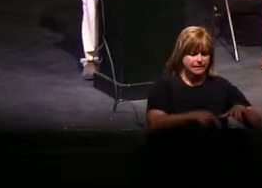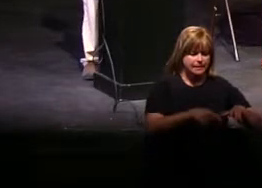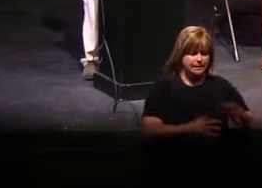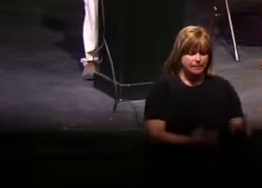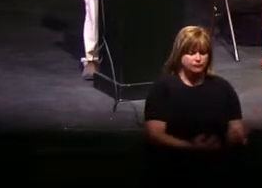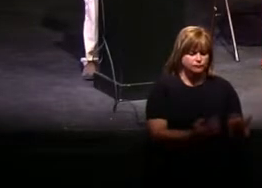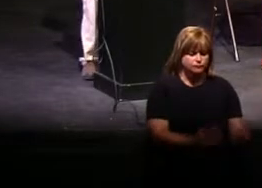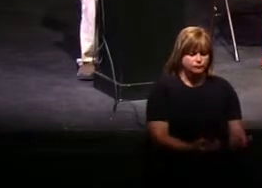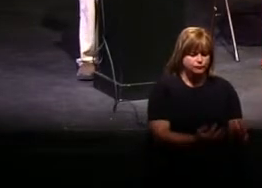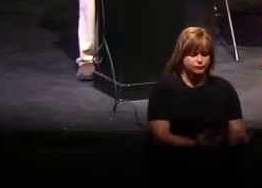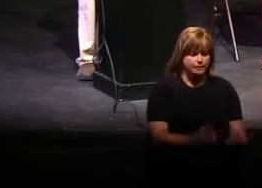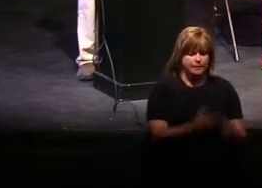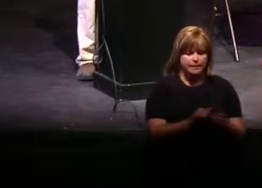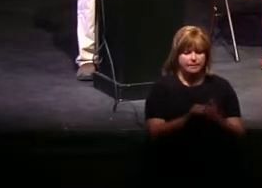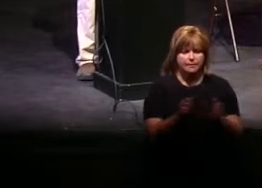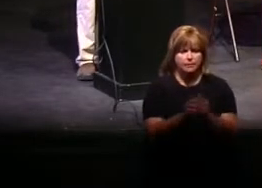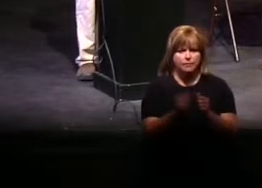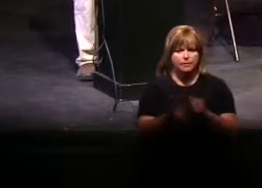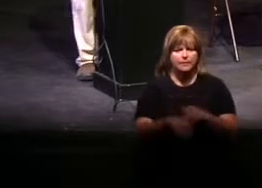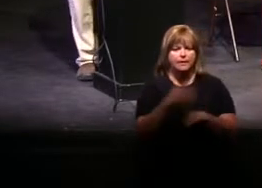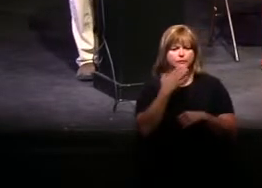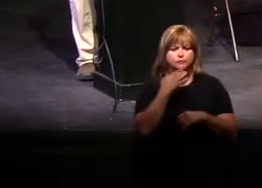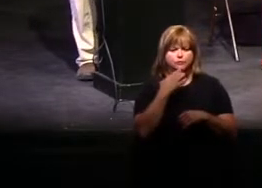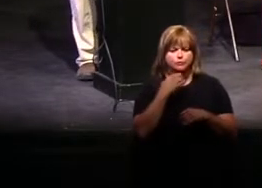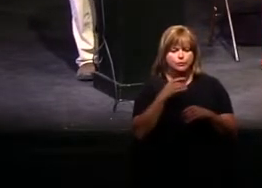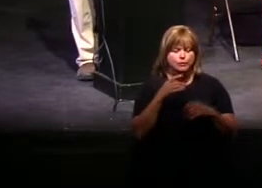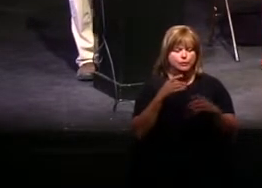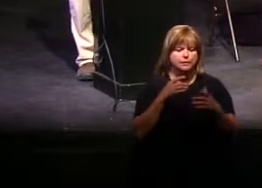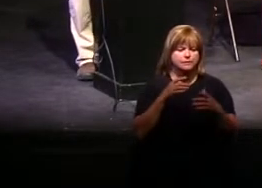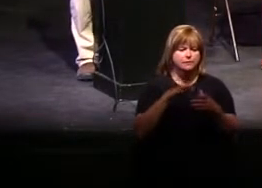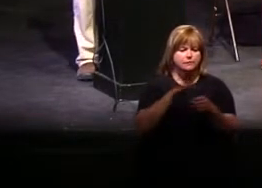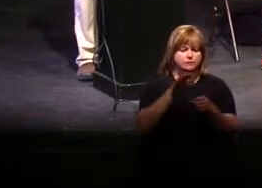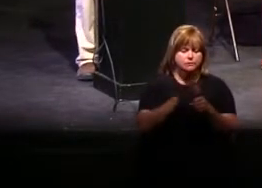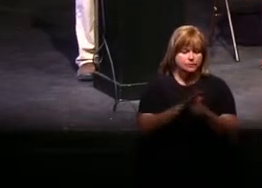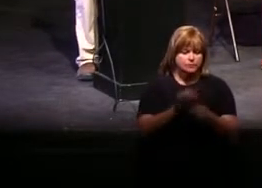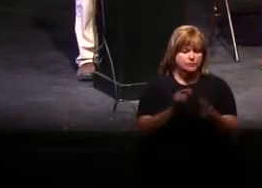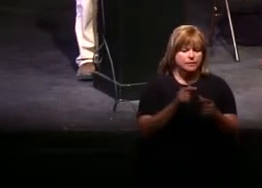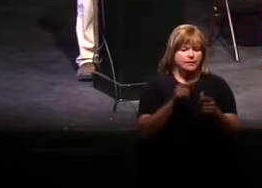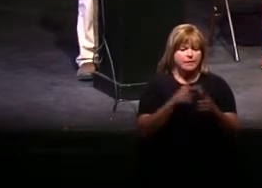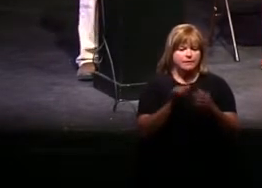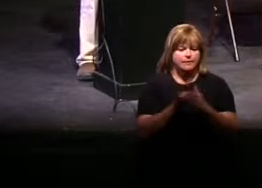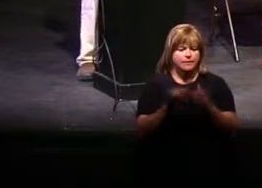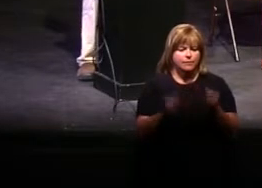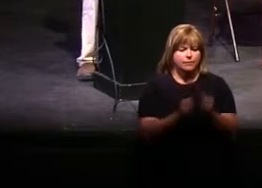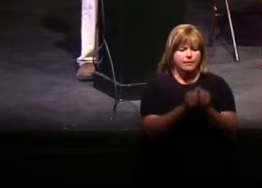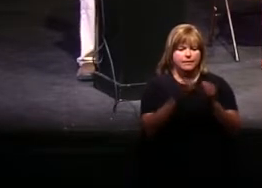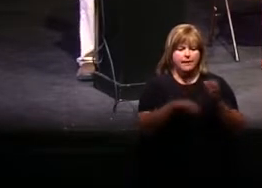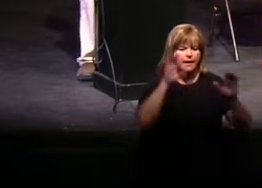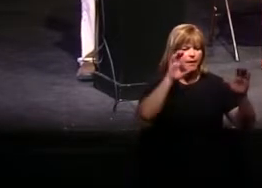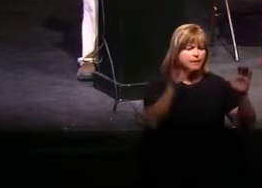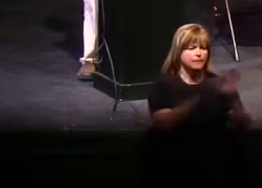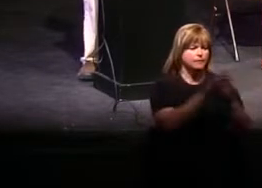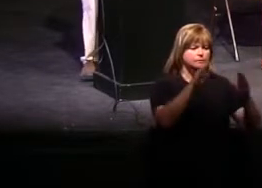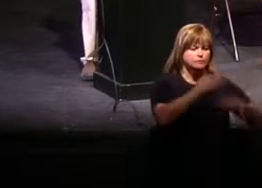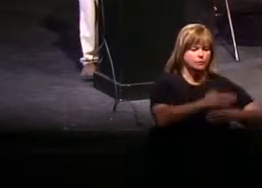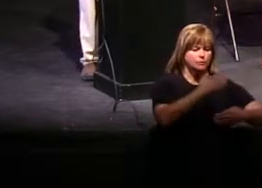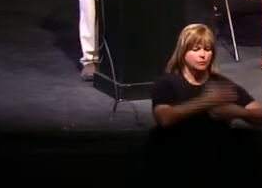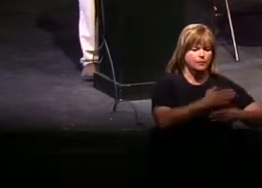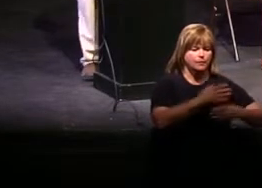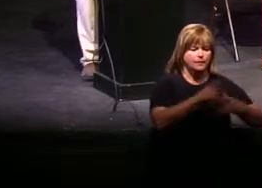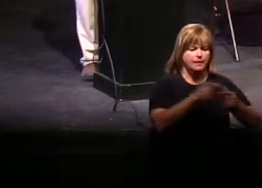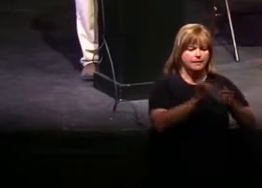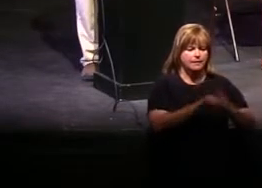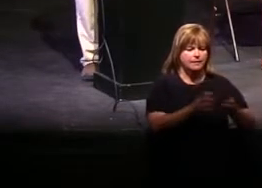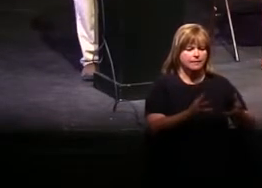molasses, hobo coffee, and sugarless soft drink. County of the methamphetamine picture window, of the padlock and